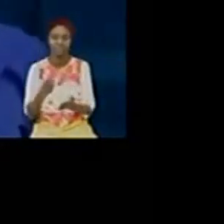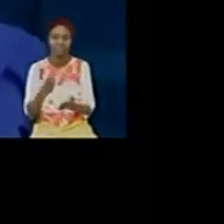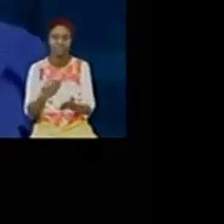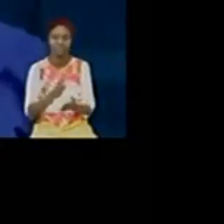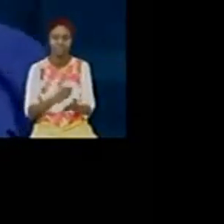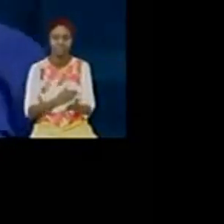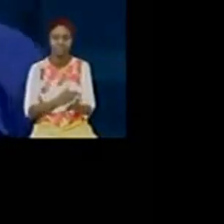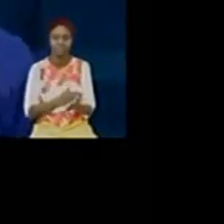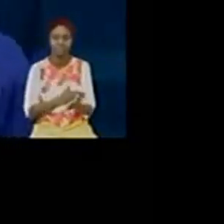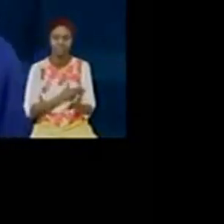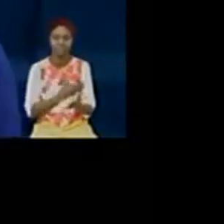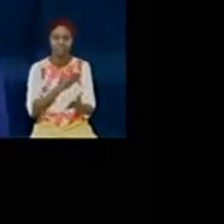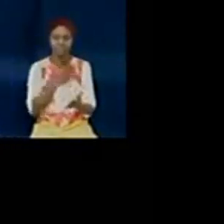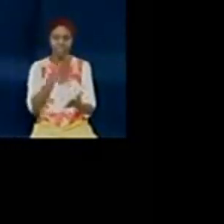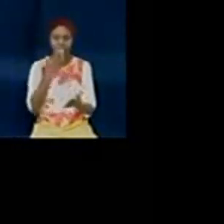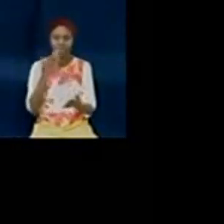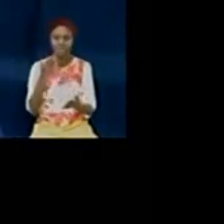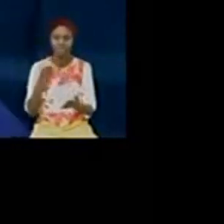Hosanna.